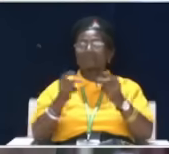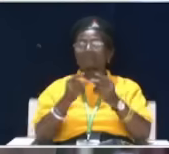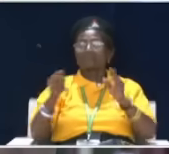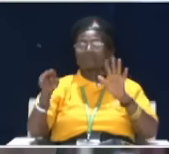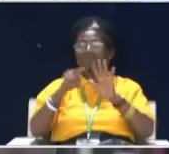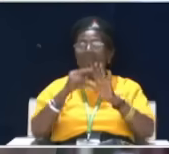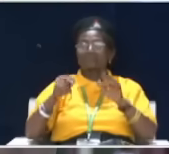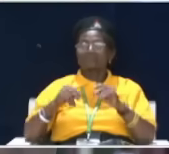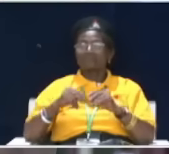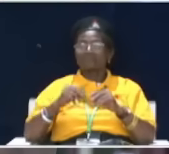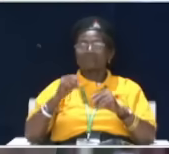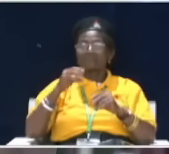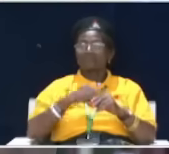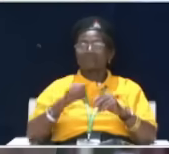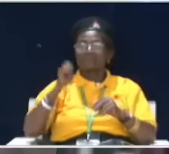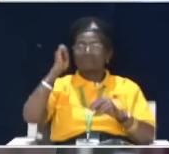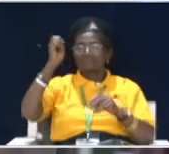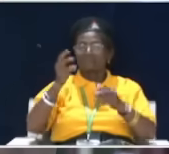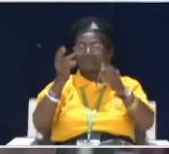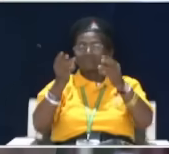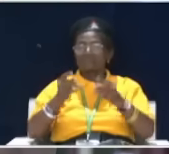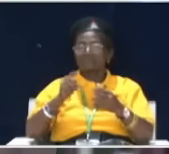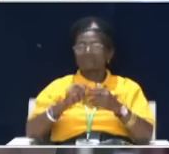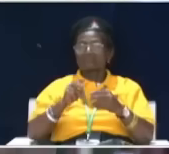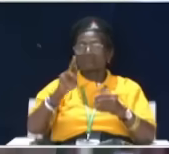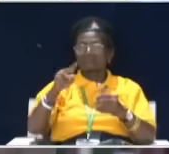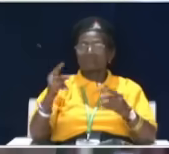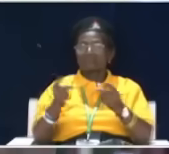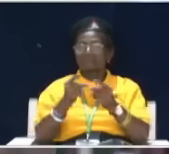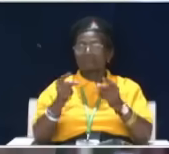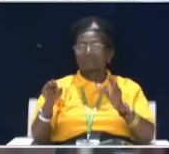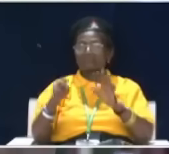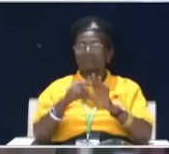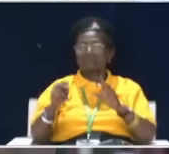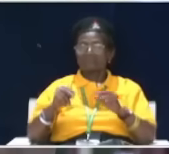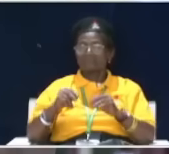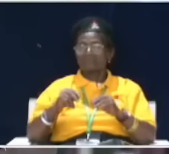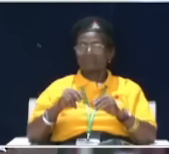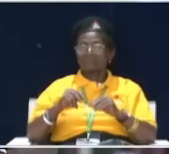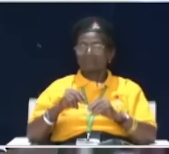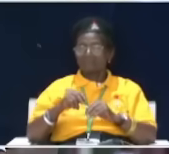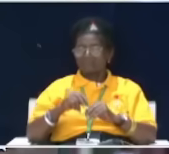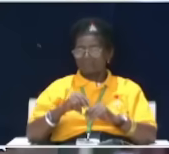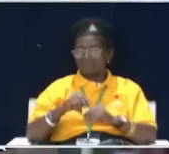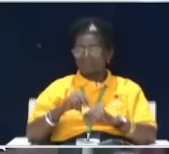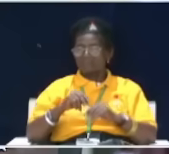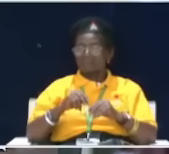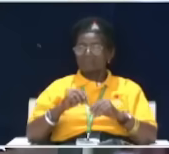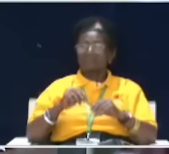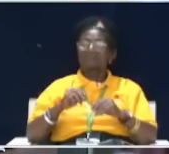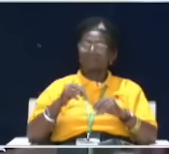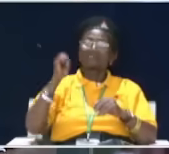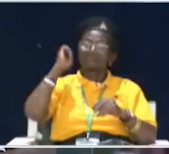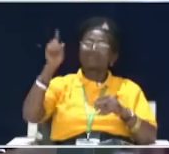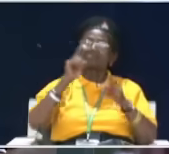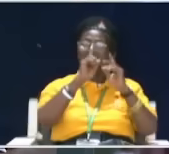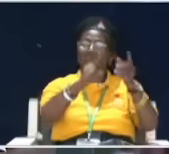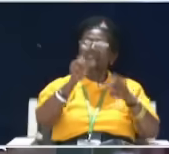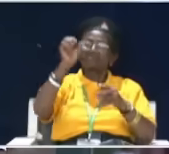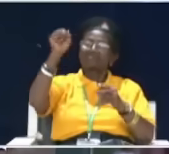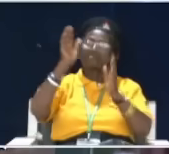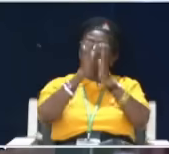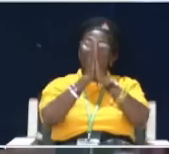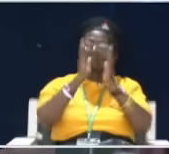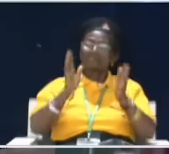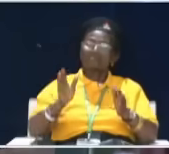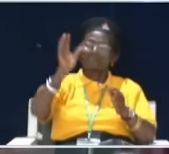be ni. And he wants to reposition you. O si fe si o nipo pada. And of course, He answers prayers. O si